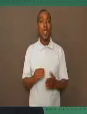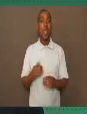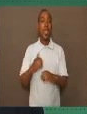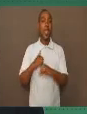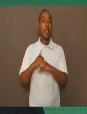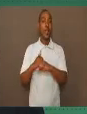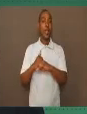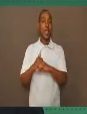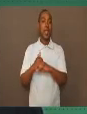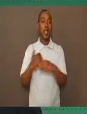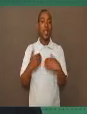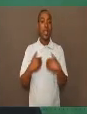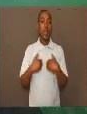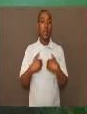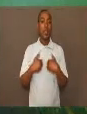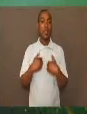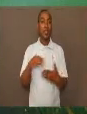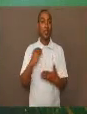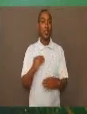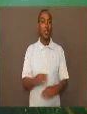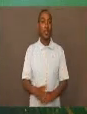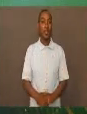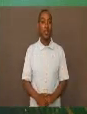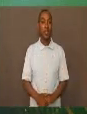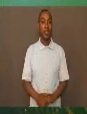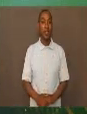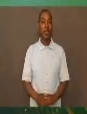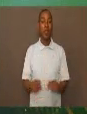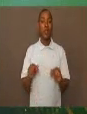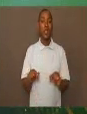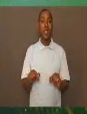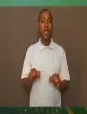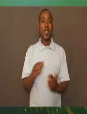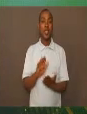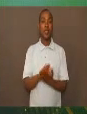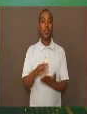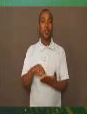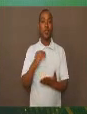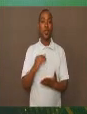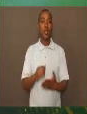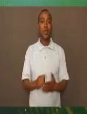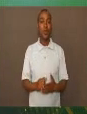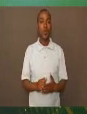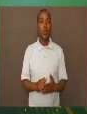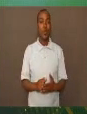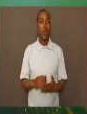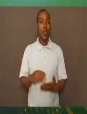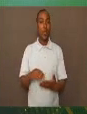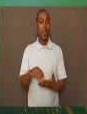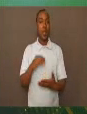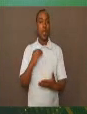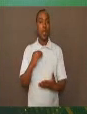prevent that infection. In today's lesson, we will